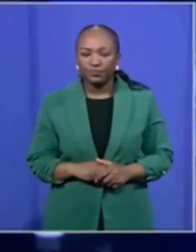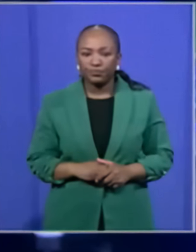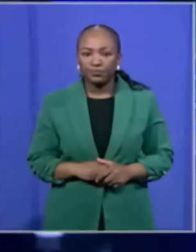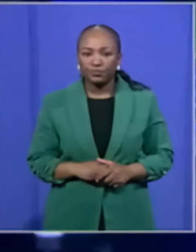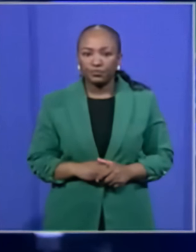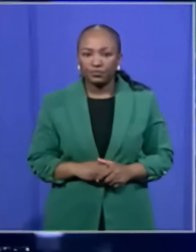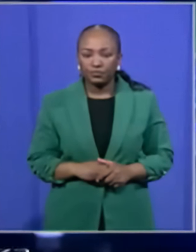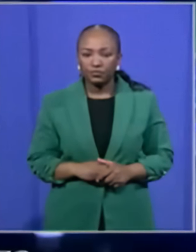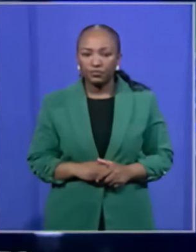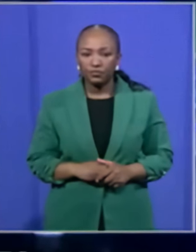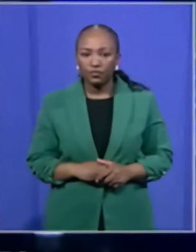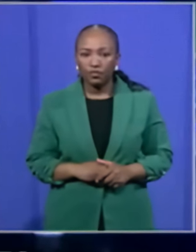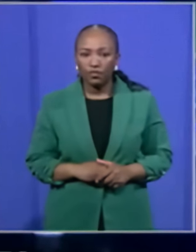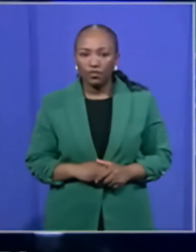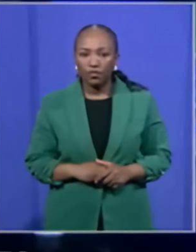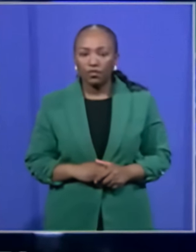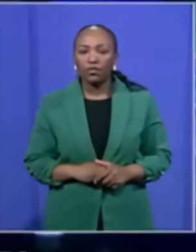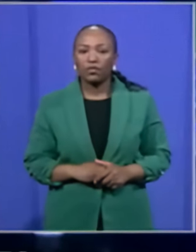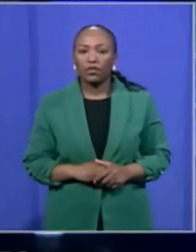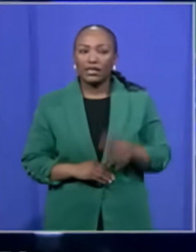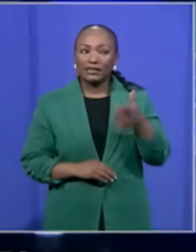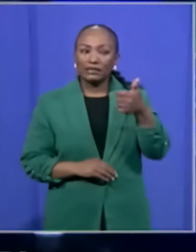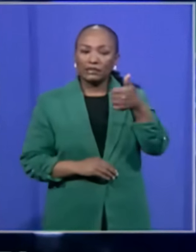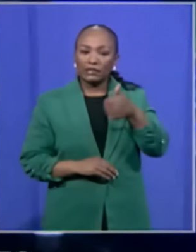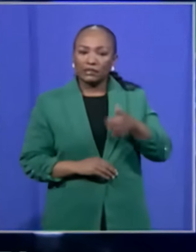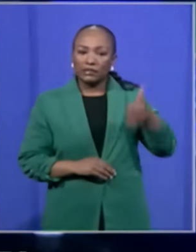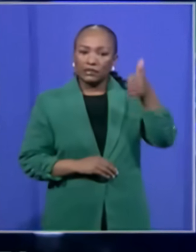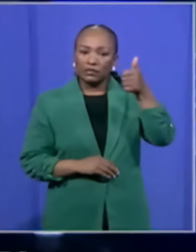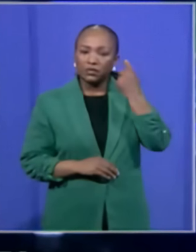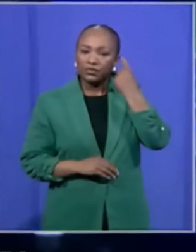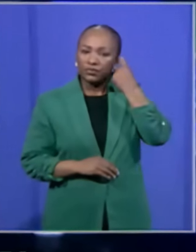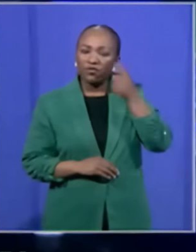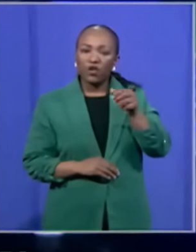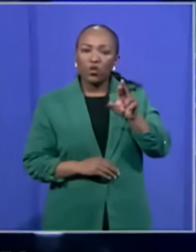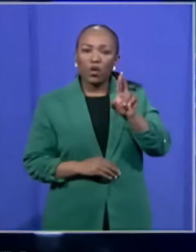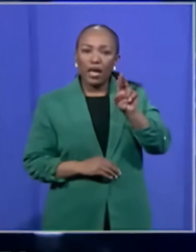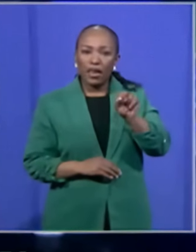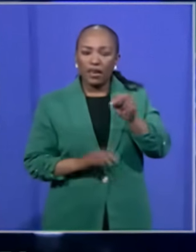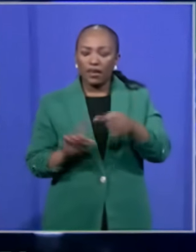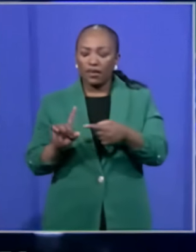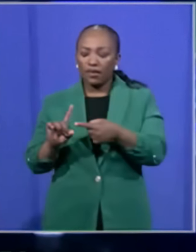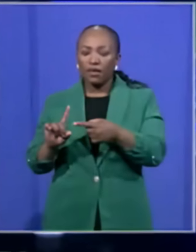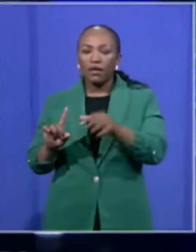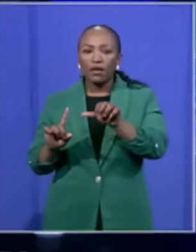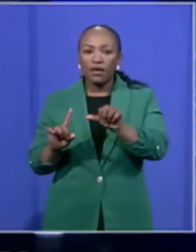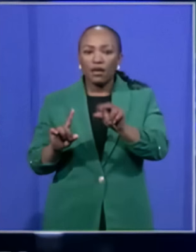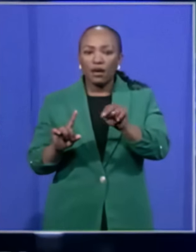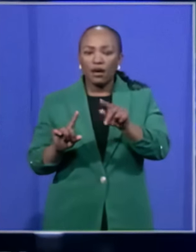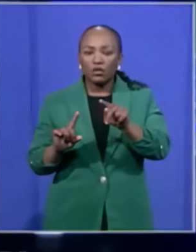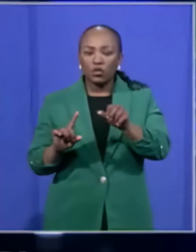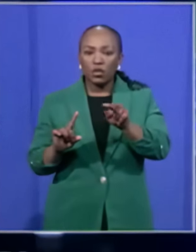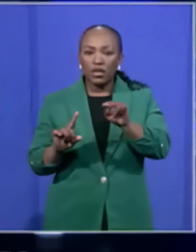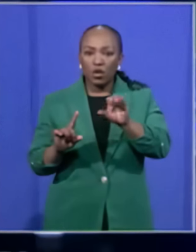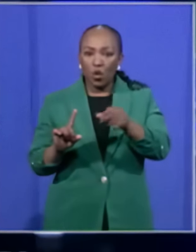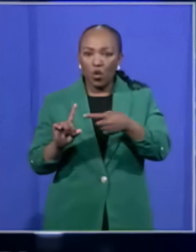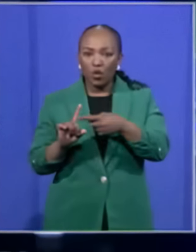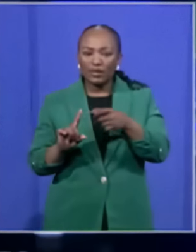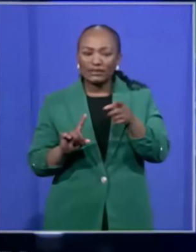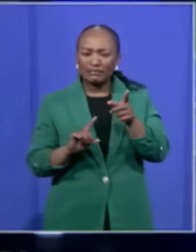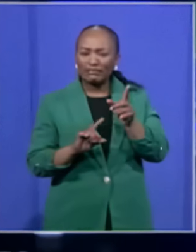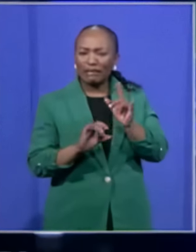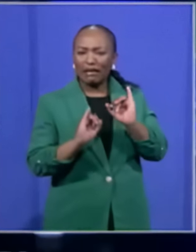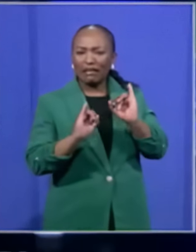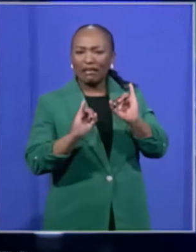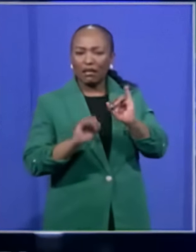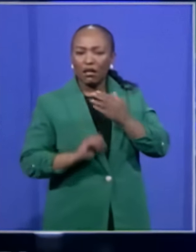Mongodi e moholo wa mokgatlo wa matjhaba a kopaneng e leng Antonio Guterres o tshwetse ka mathe ditlhaselo tsa Israel Gaza. O ipileditse dinaheng tseo e leng ditho